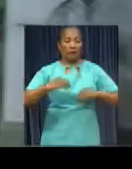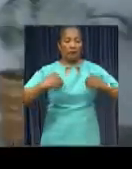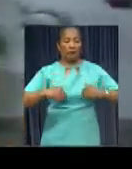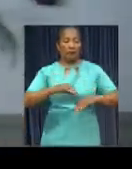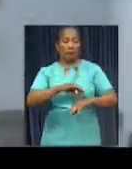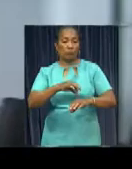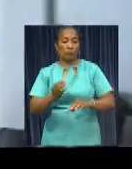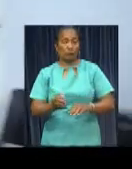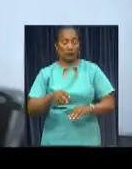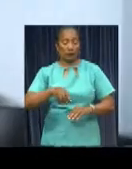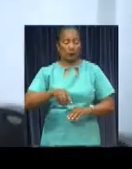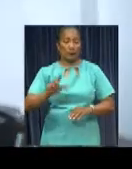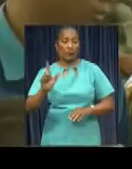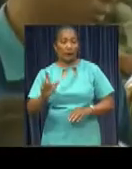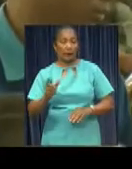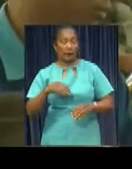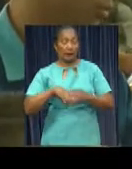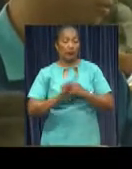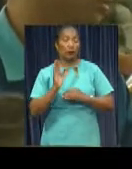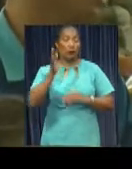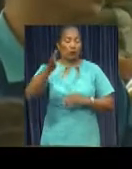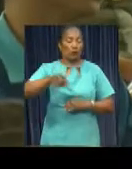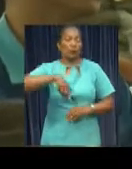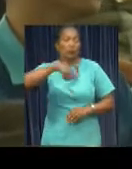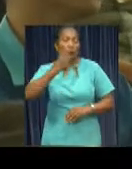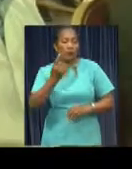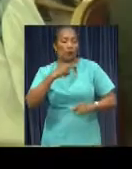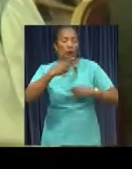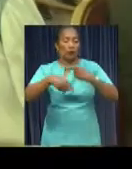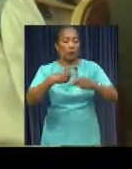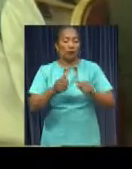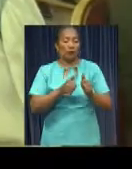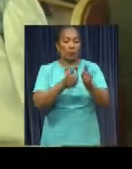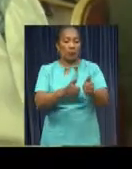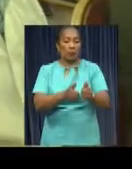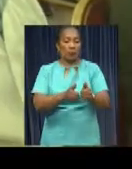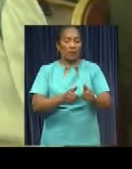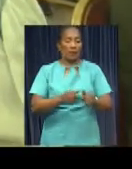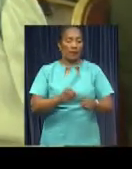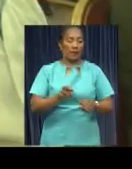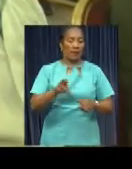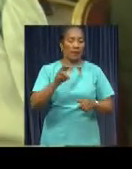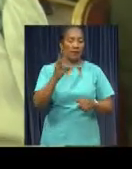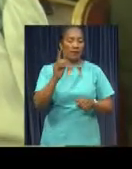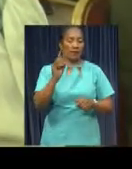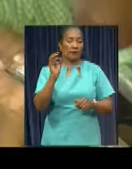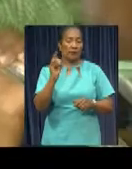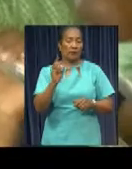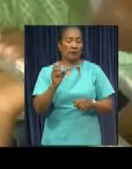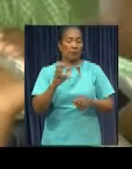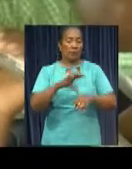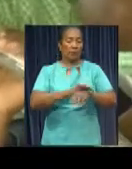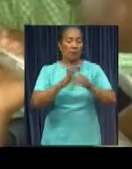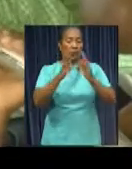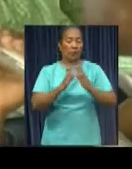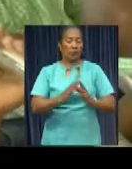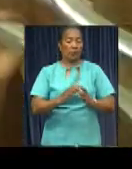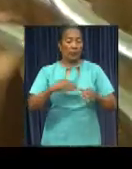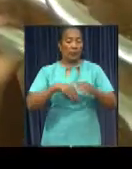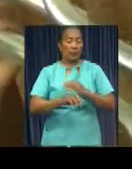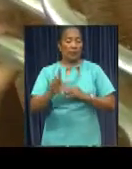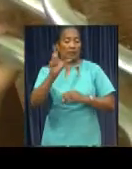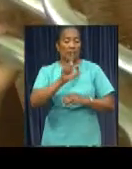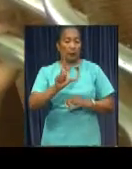Minister of Health, Patrick Pengel, more developments for the RGD clinics will follow in the future.